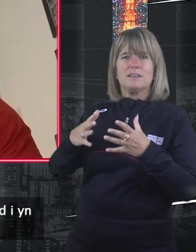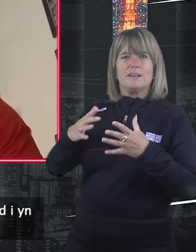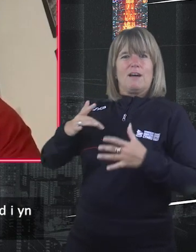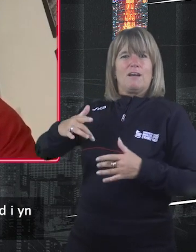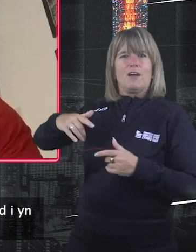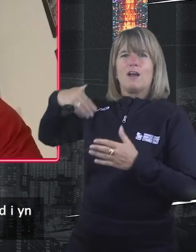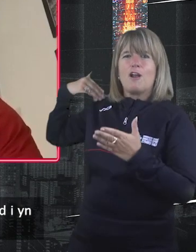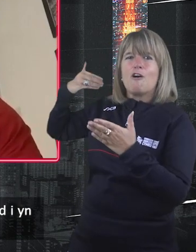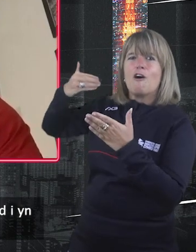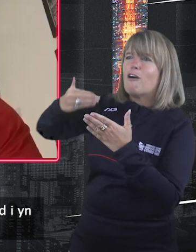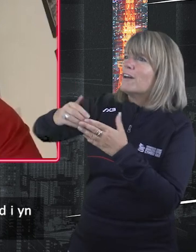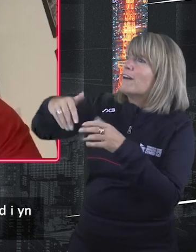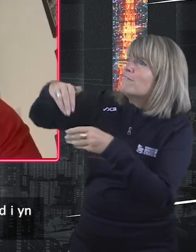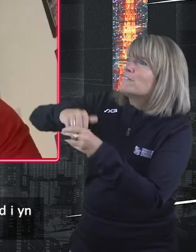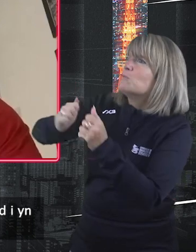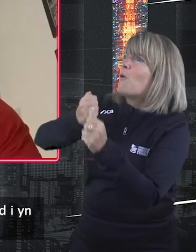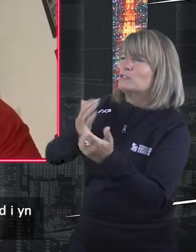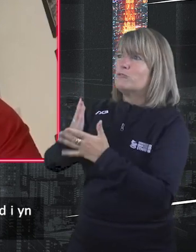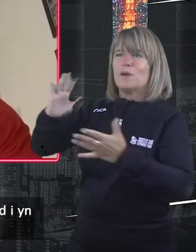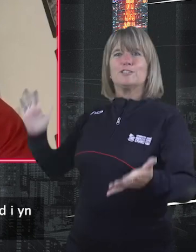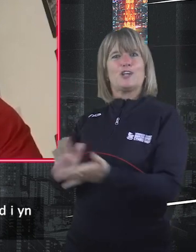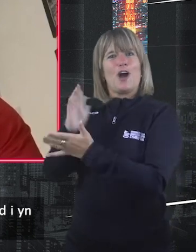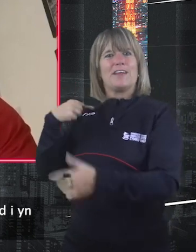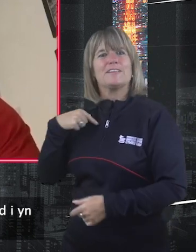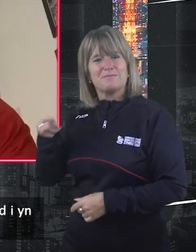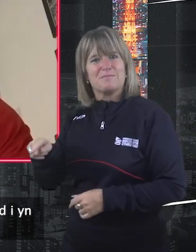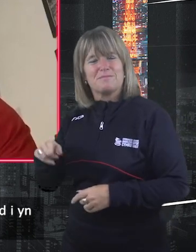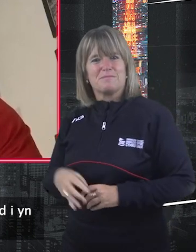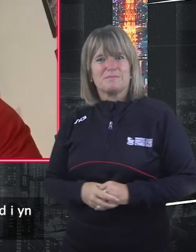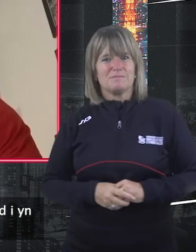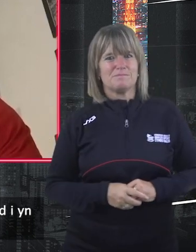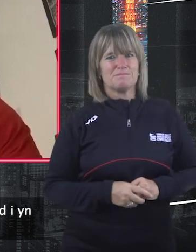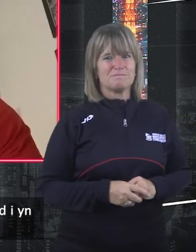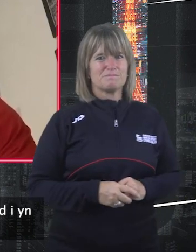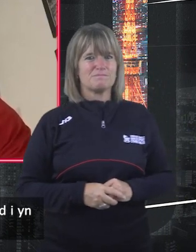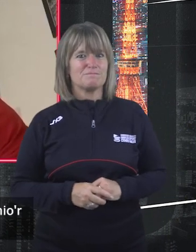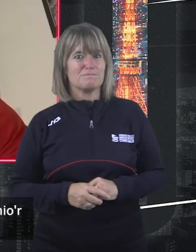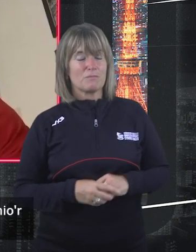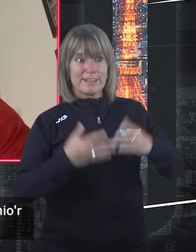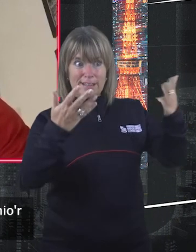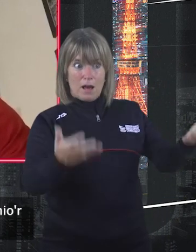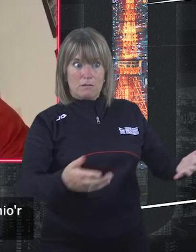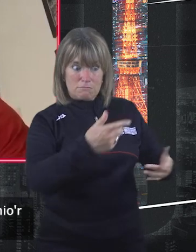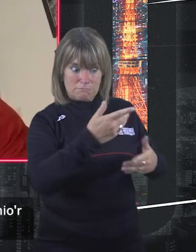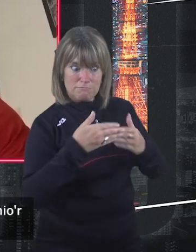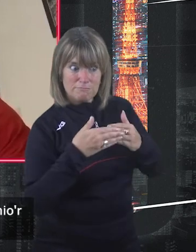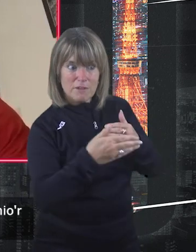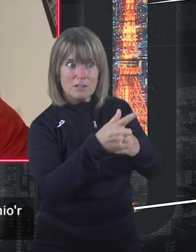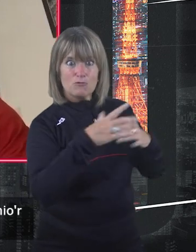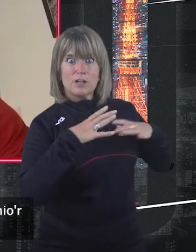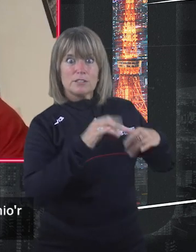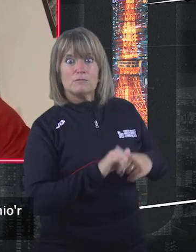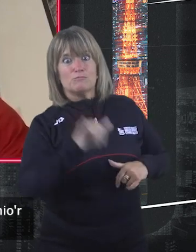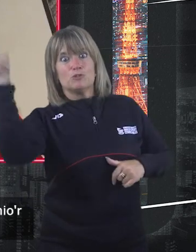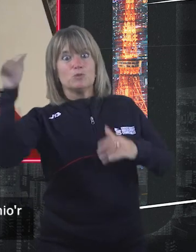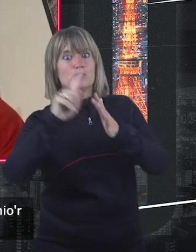major factor in my longevity in the sport. And at this point now,